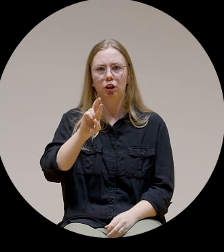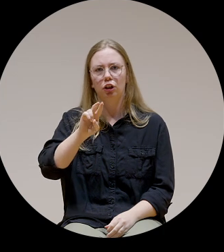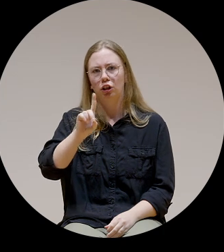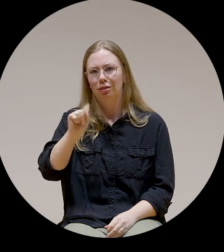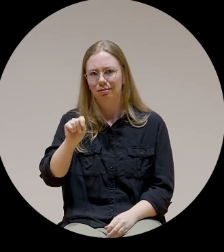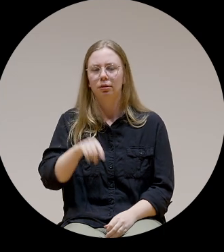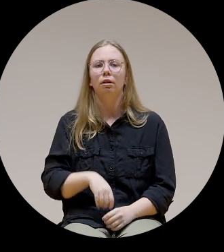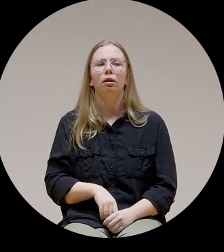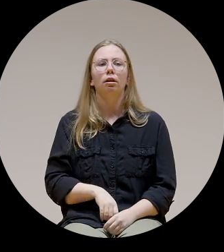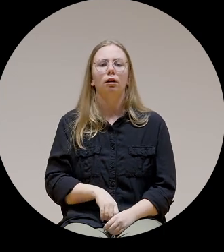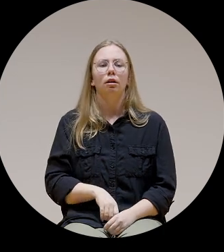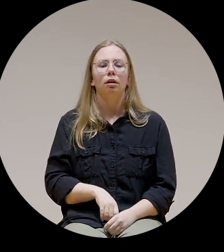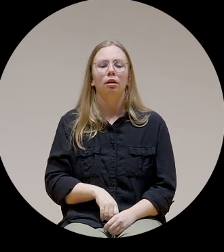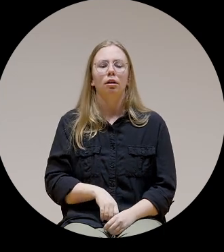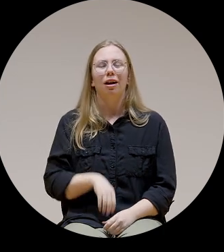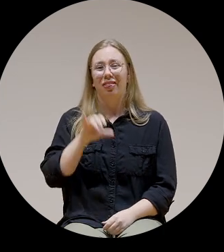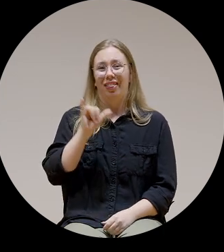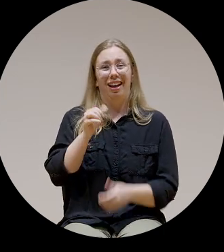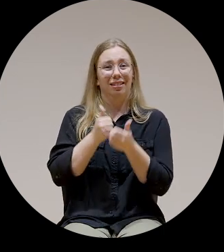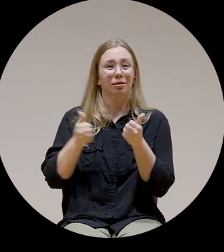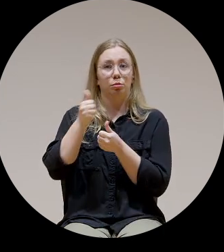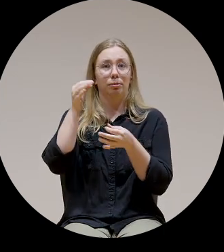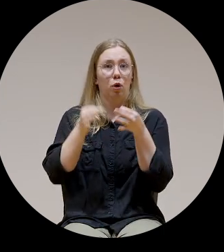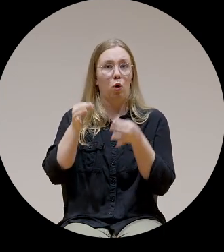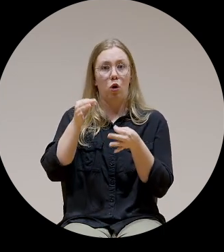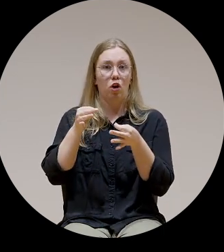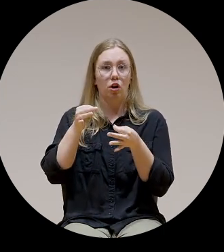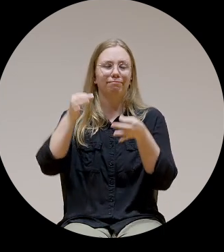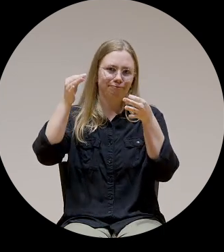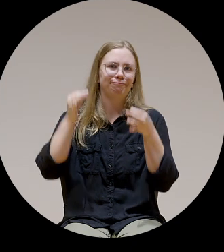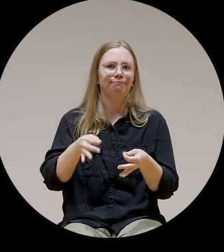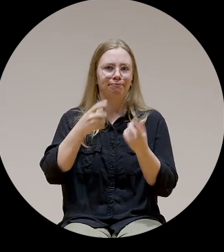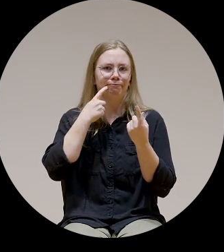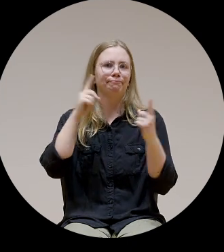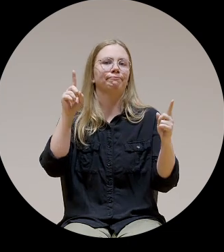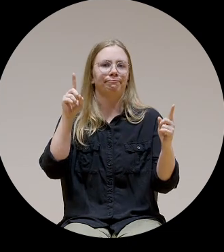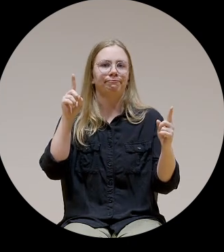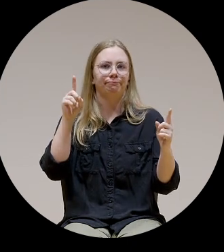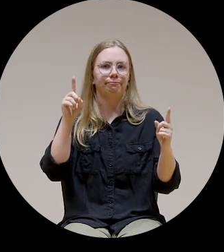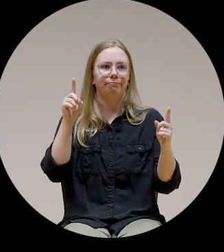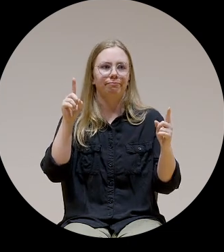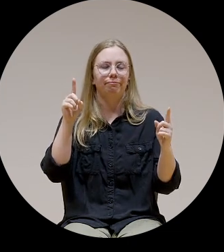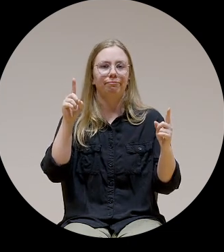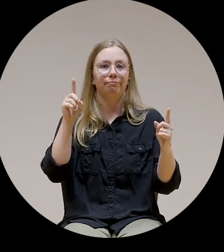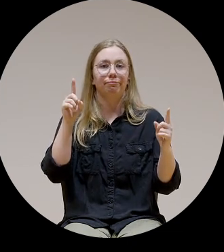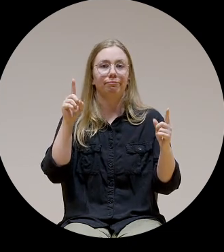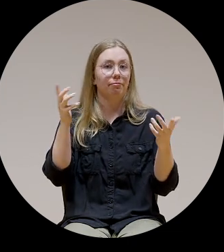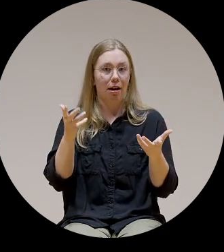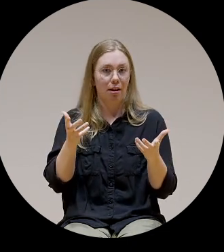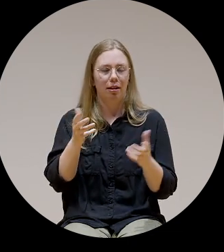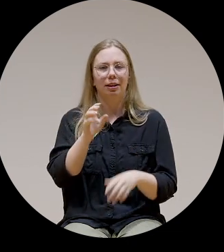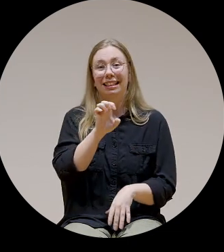which essentially led the Supreme Court to declare or decide that the eastern half